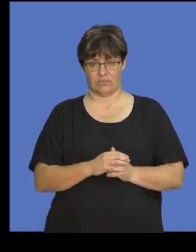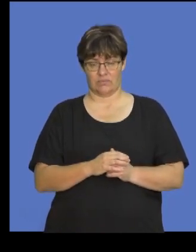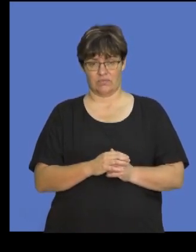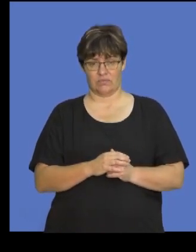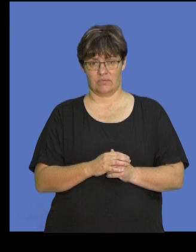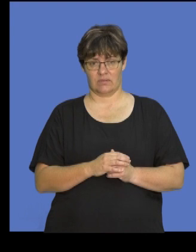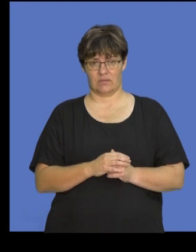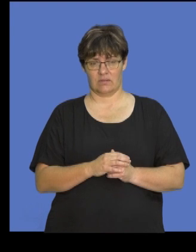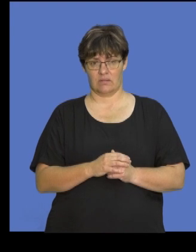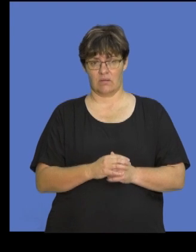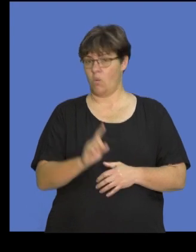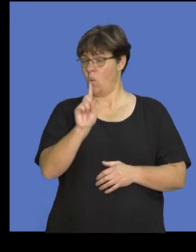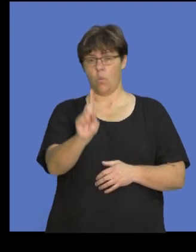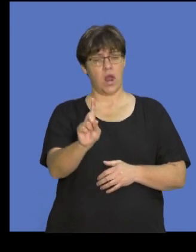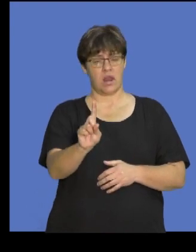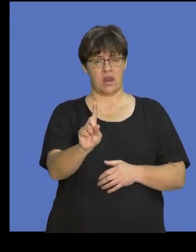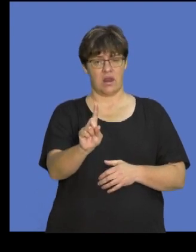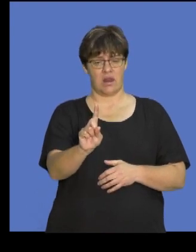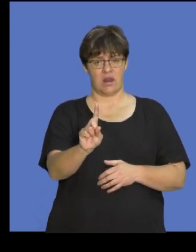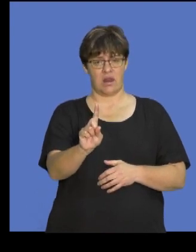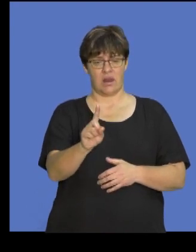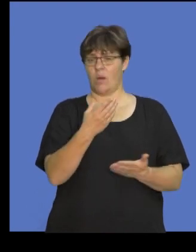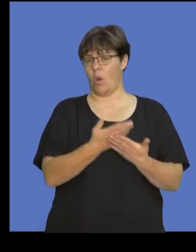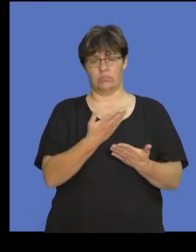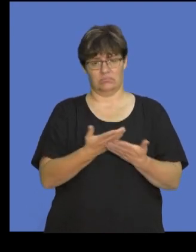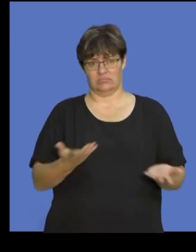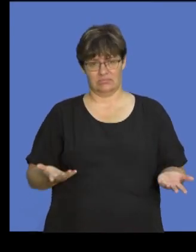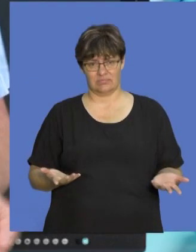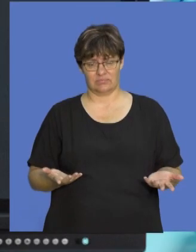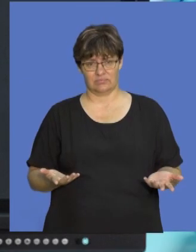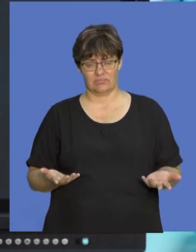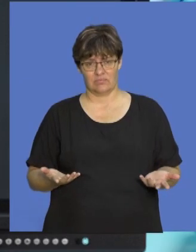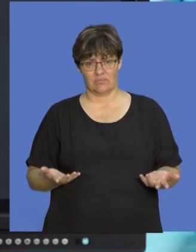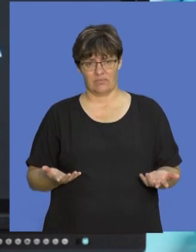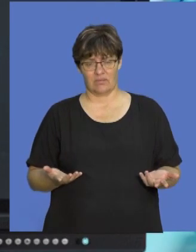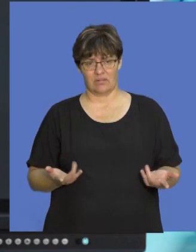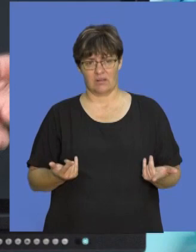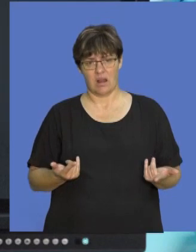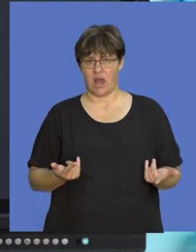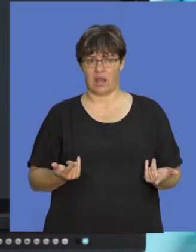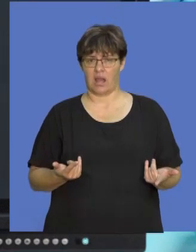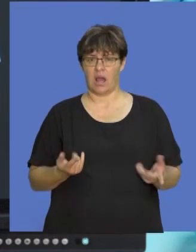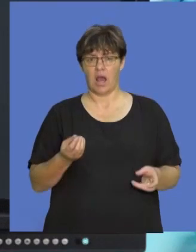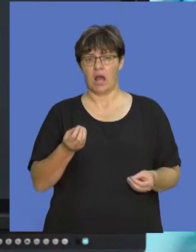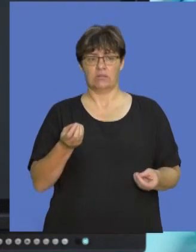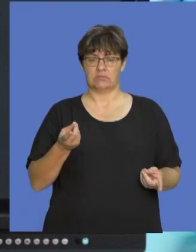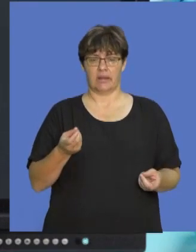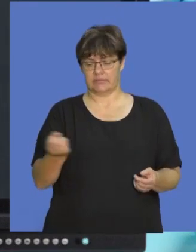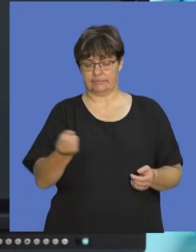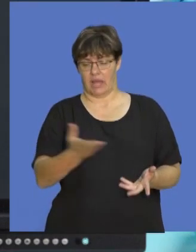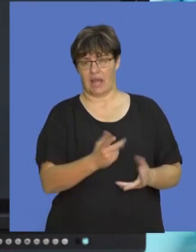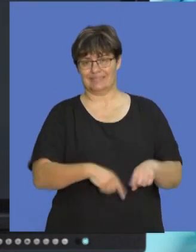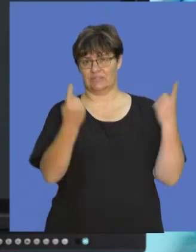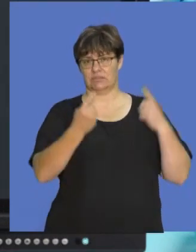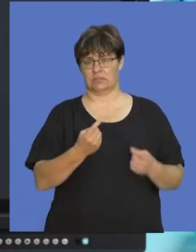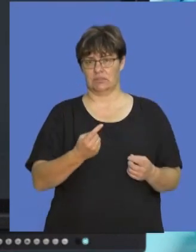4. There is only one. There's only one possibility of, this isn't a fancy trick die that